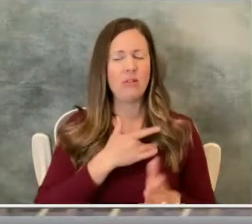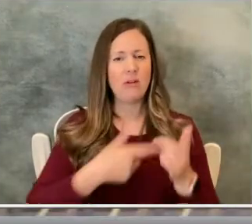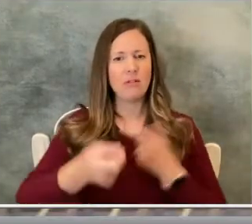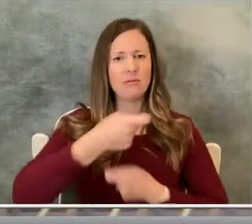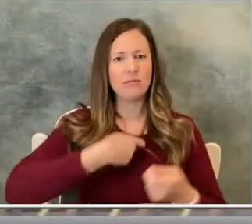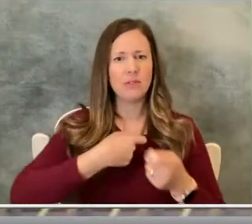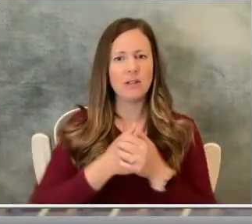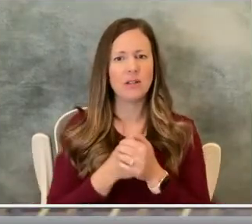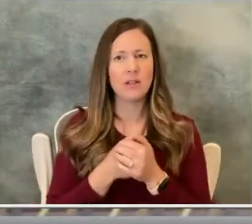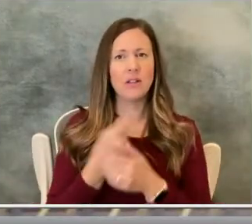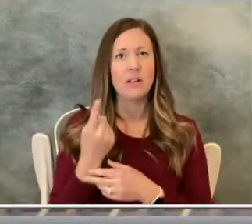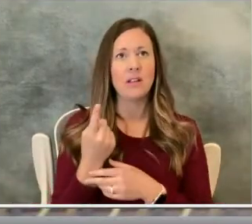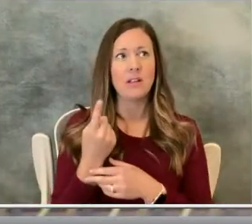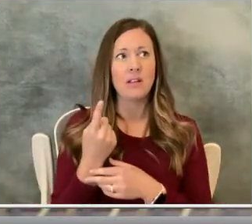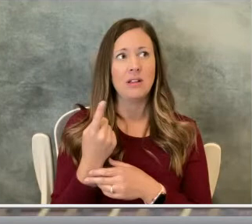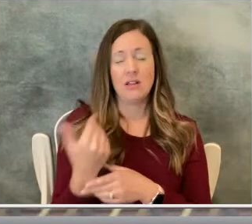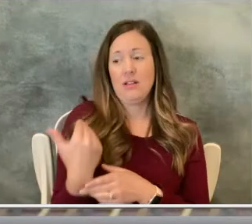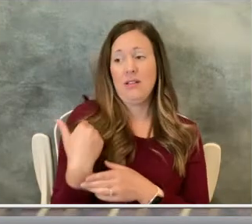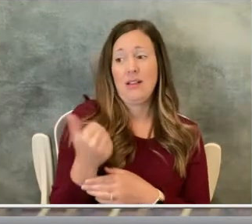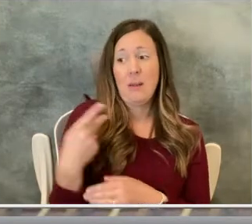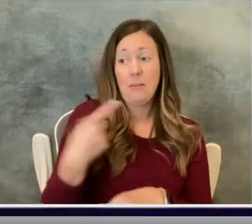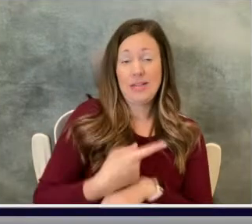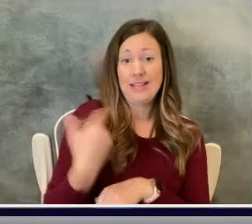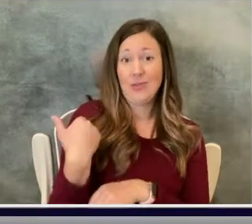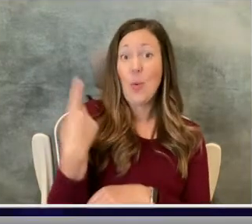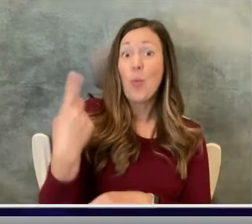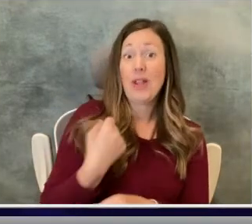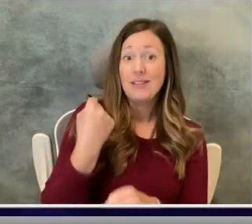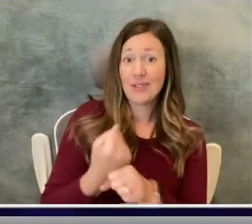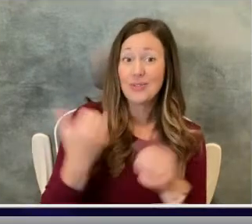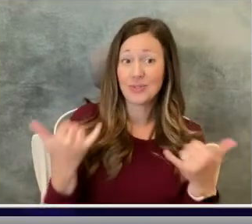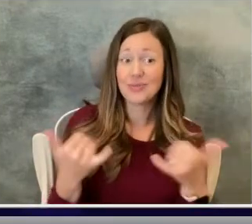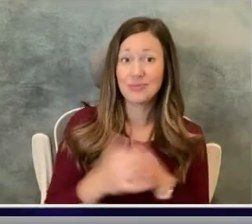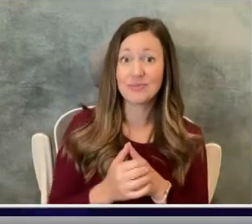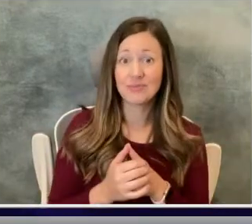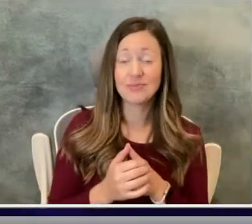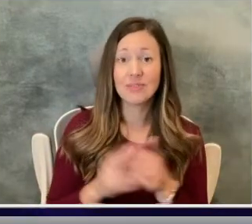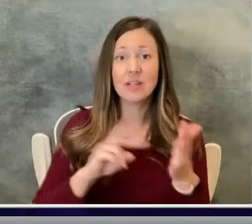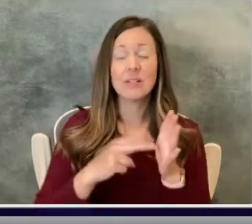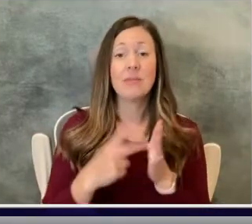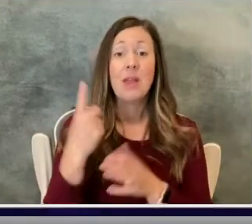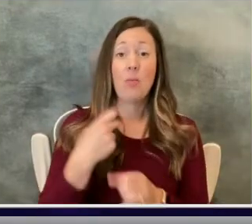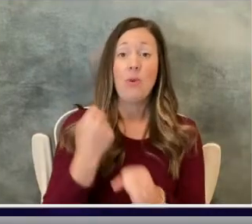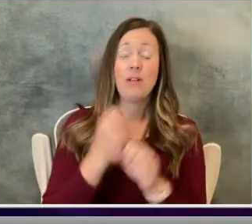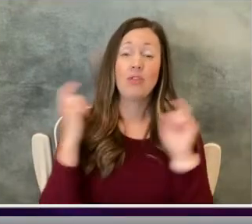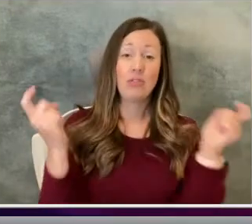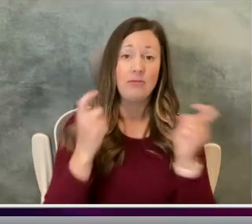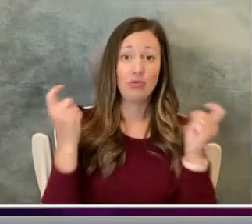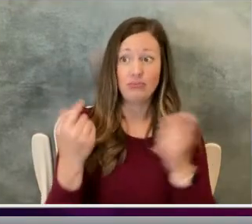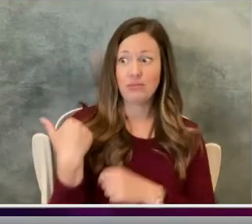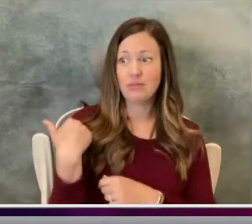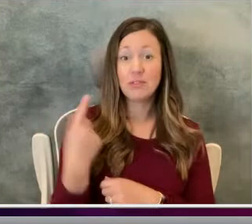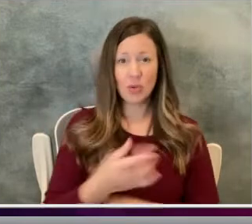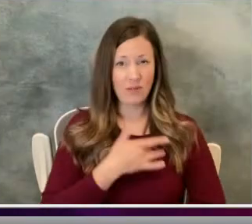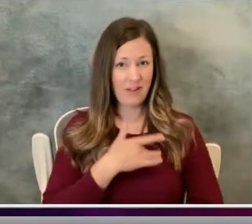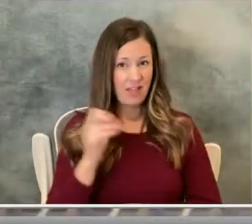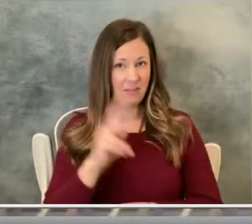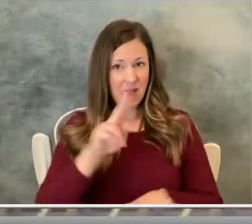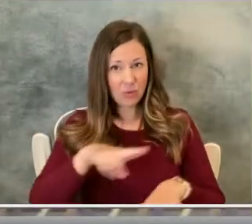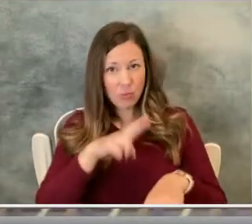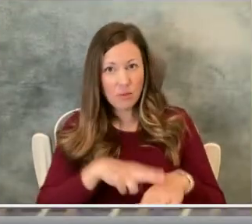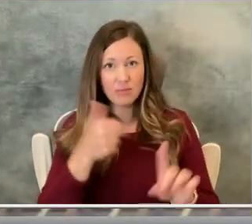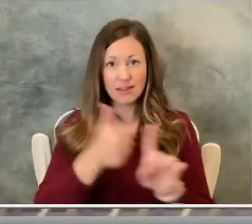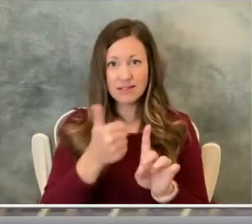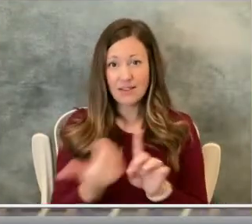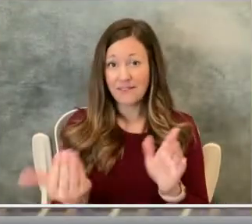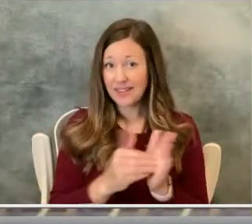A year as of a couple days ago. So the year anniversary just passed. Are you feeling back to normal, back to your old self? I